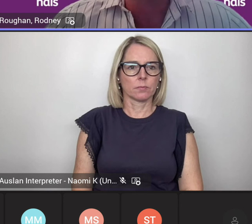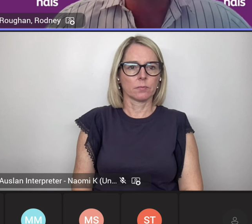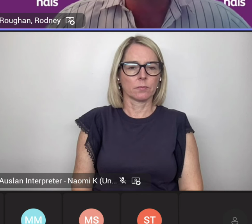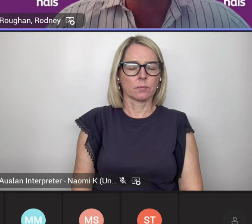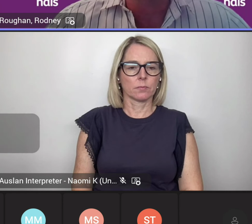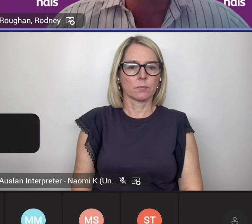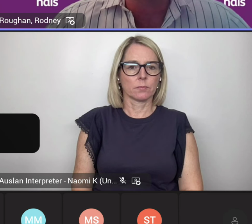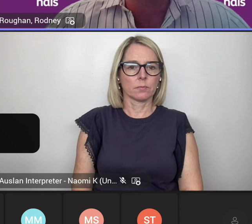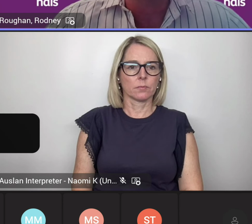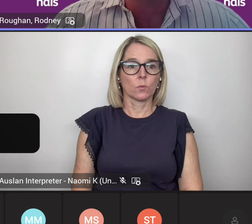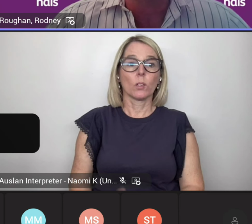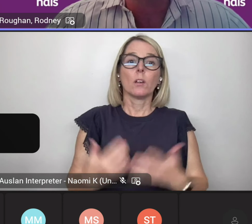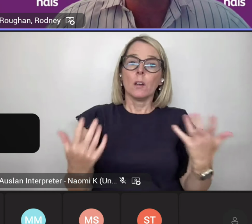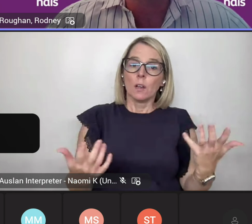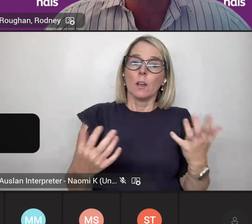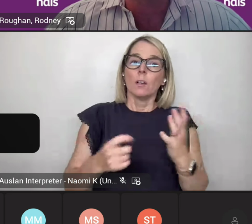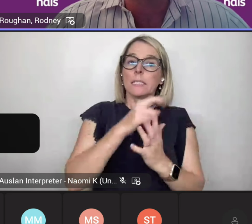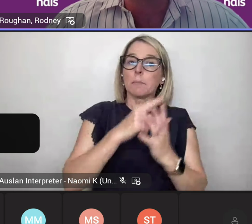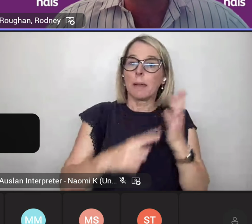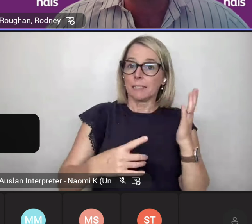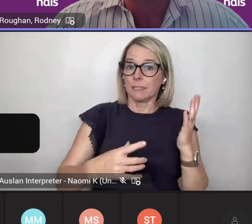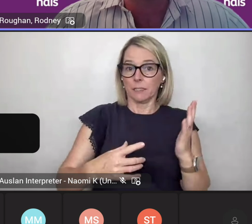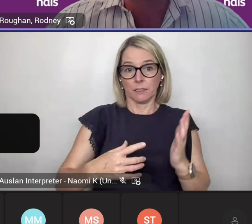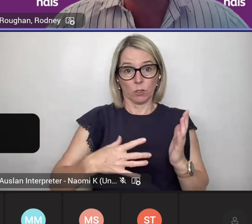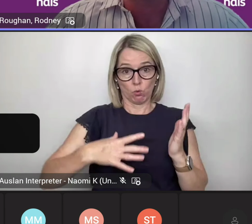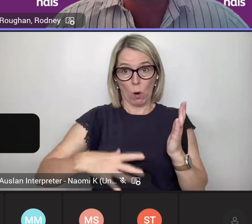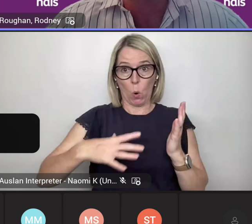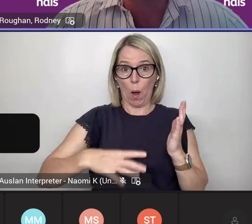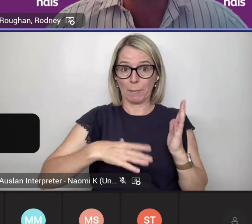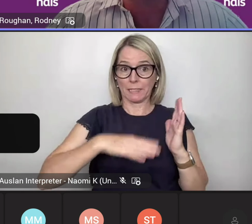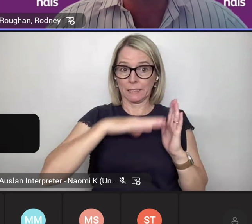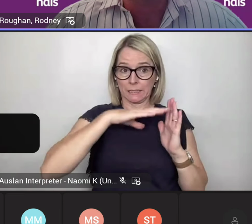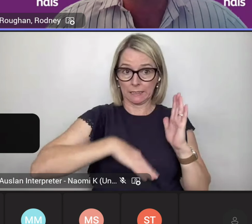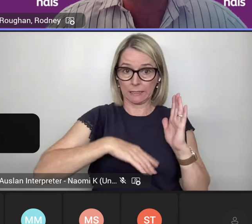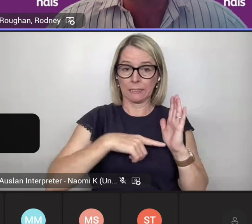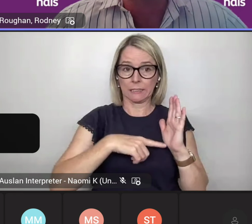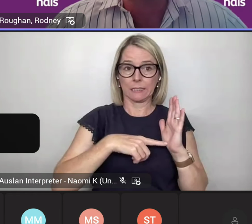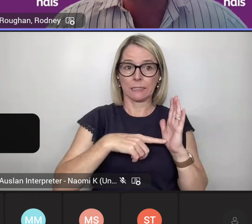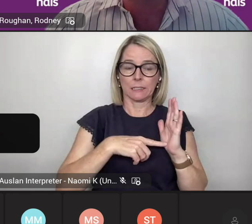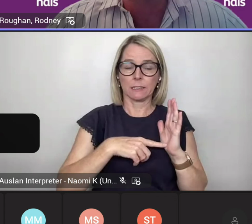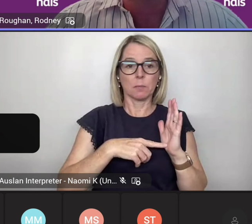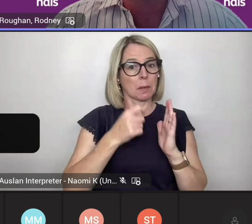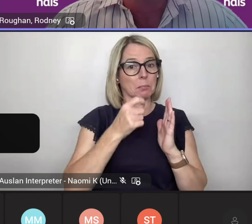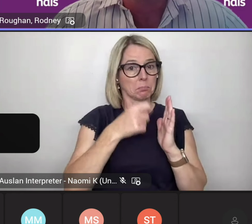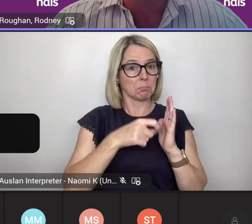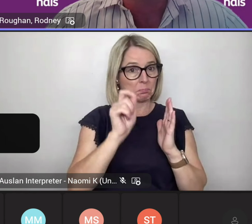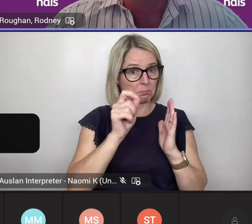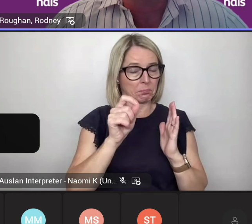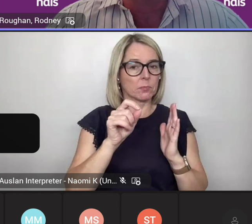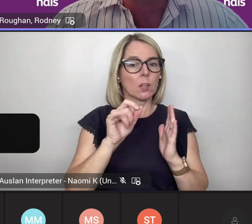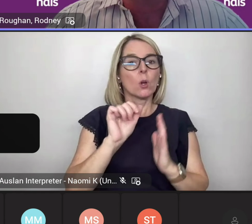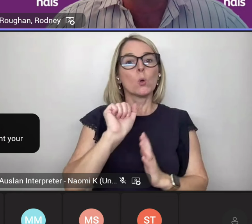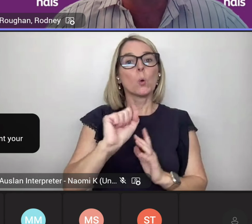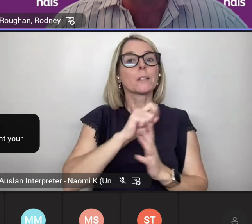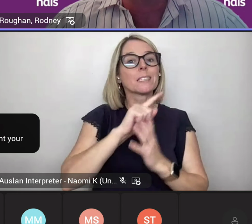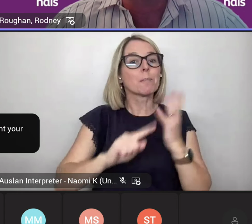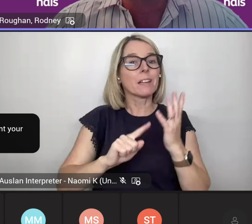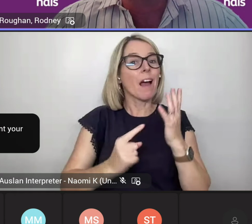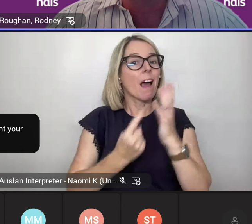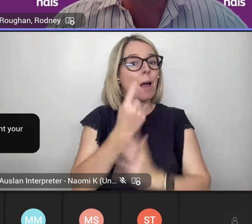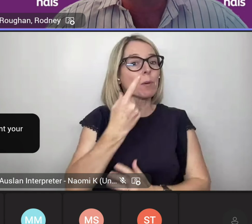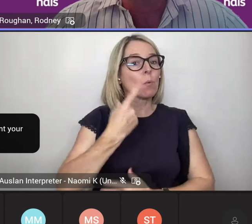You may be eligible under the disability requirements if your disability is caused by an impairment. Your